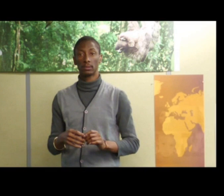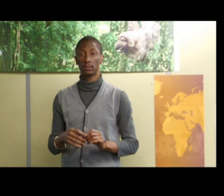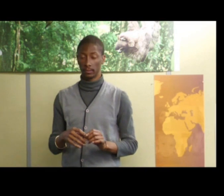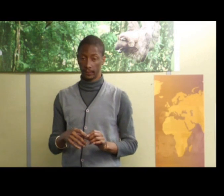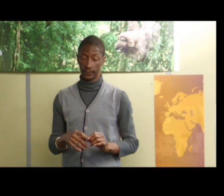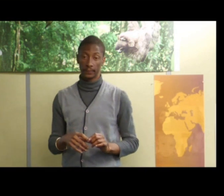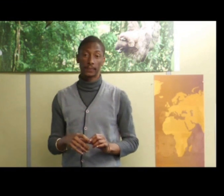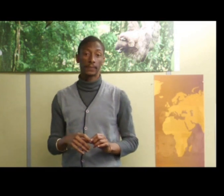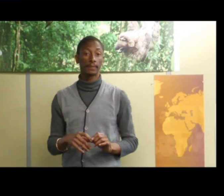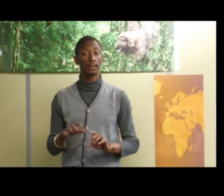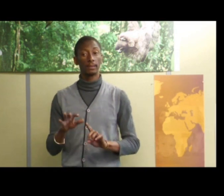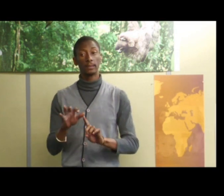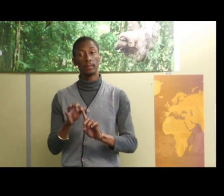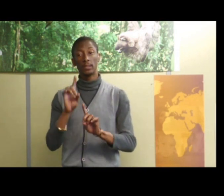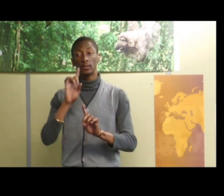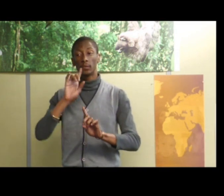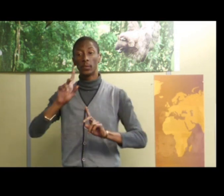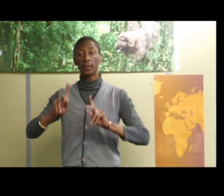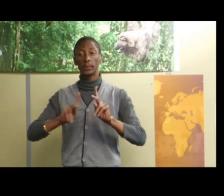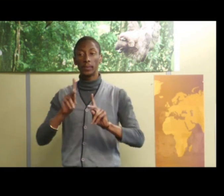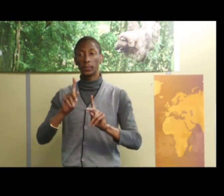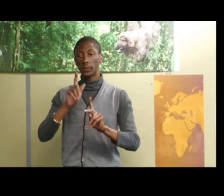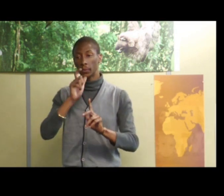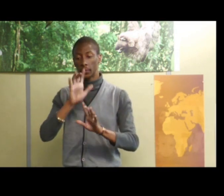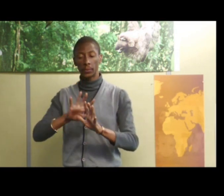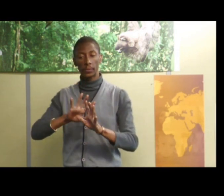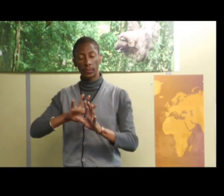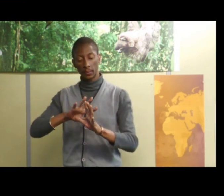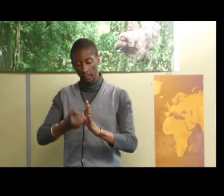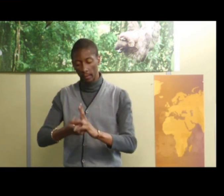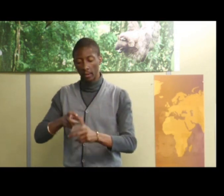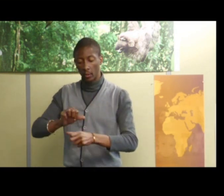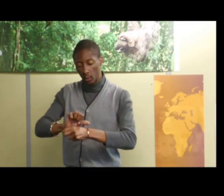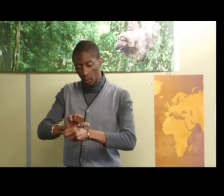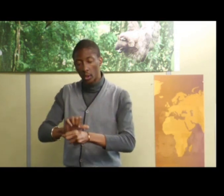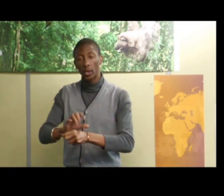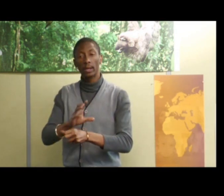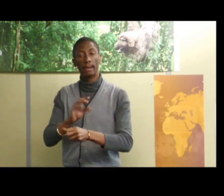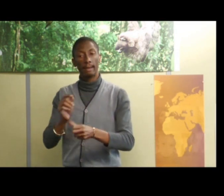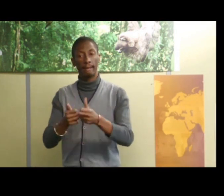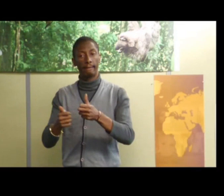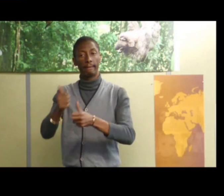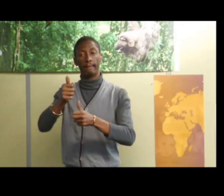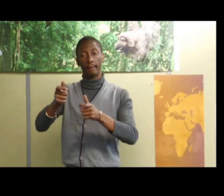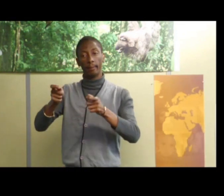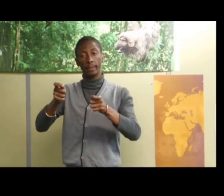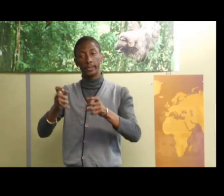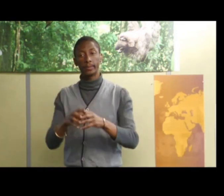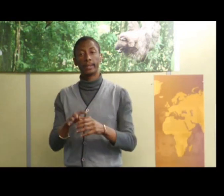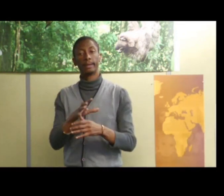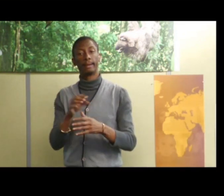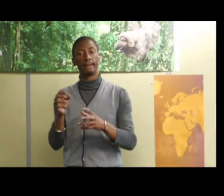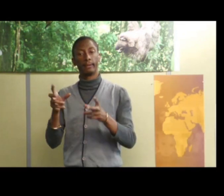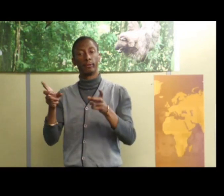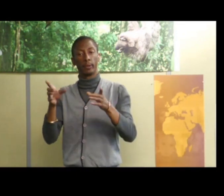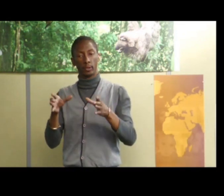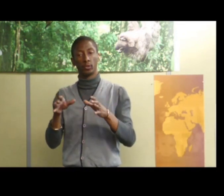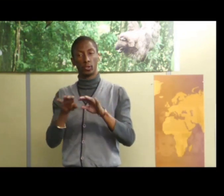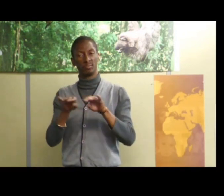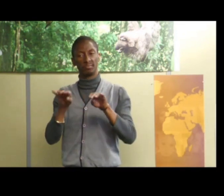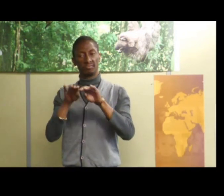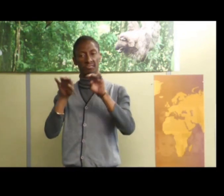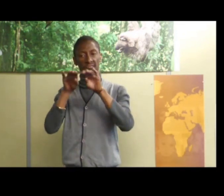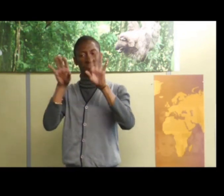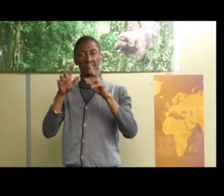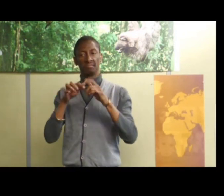especially for the people that are down in the trenches, as well as upper management, as well as the director level. They